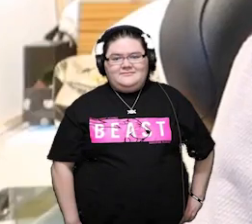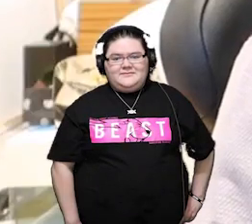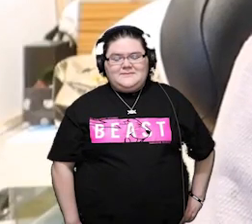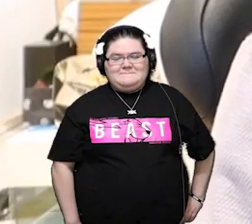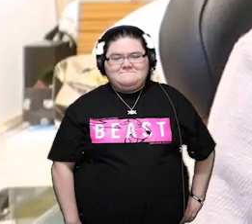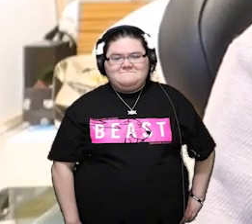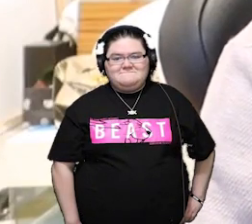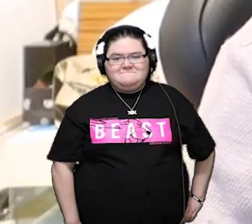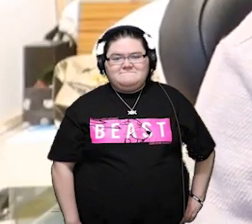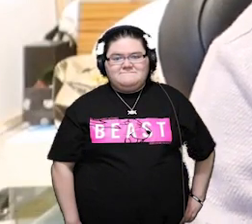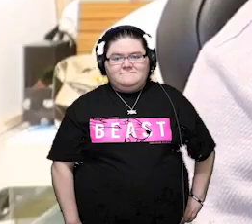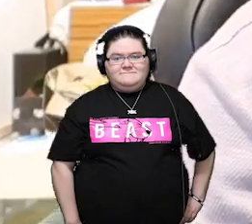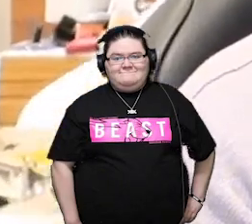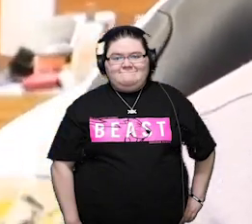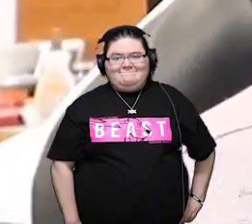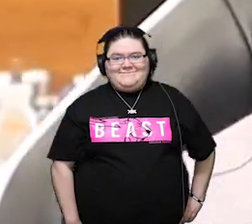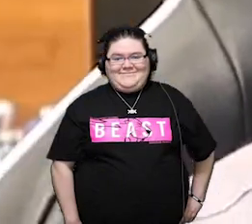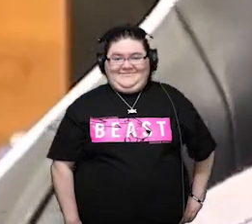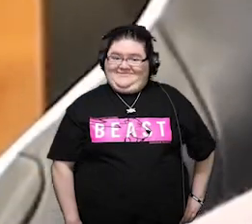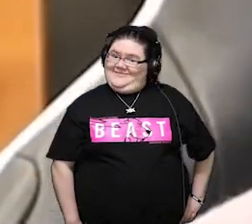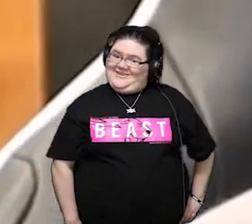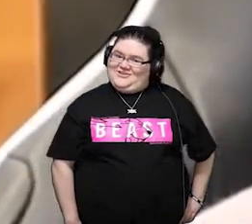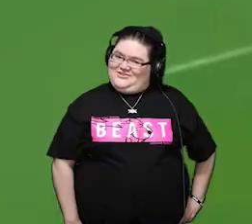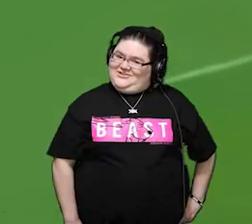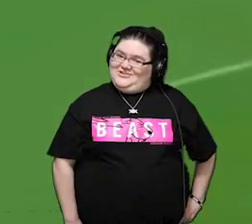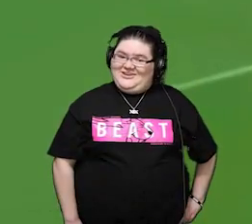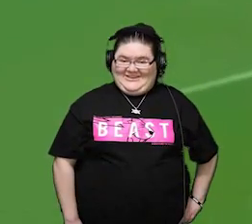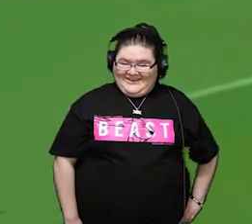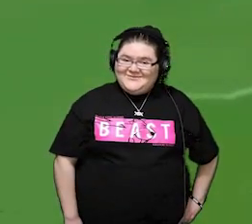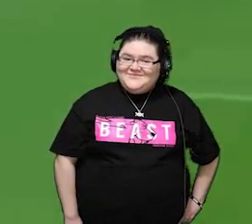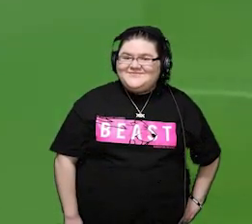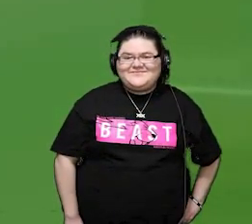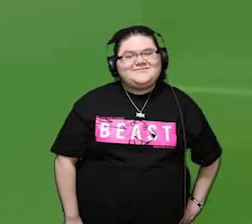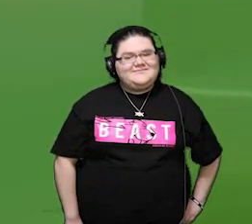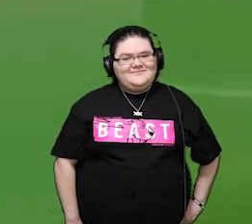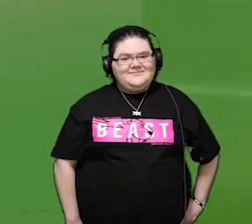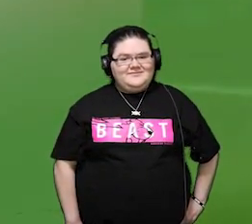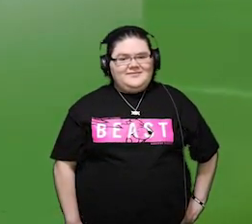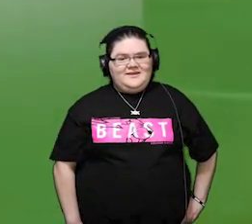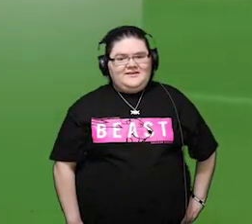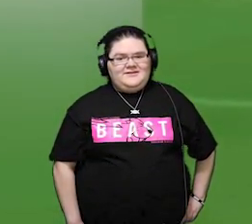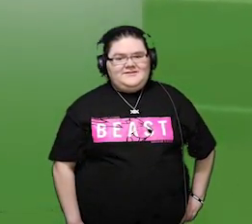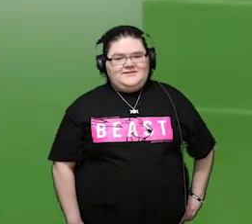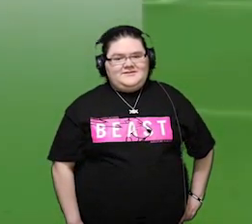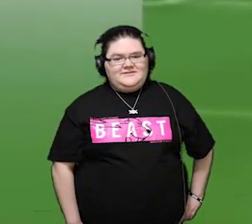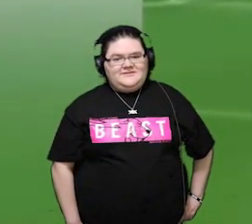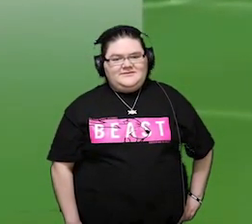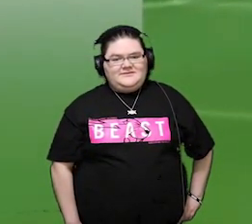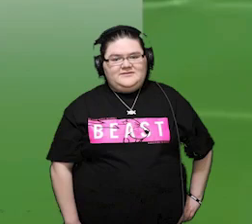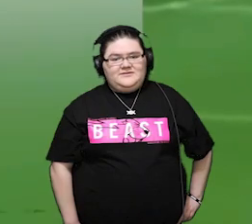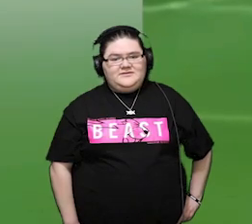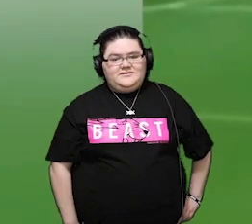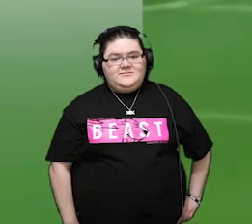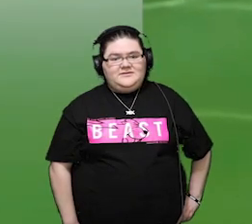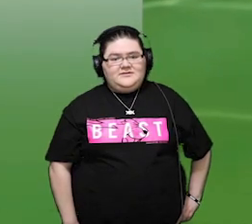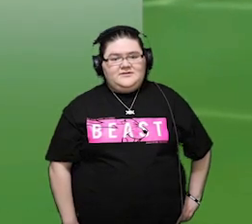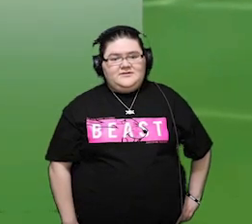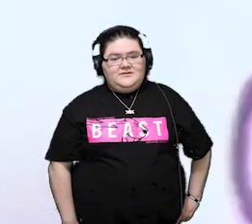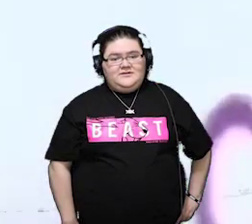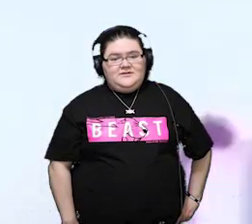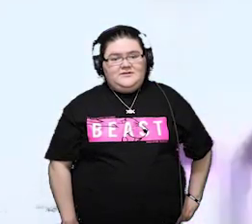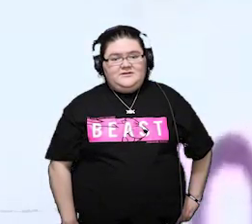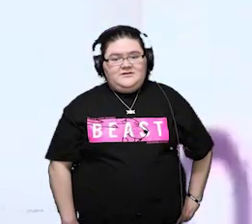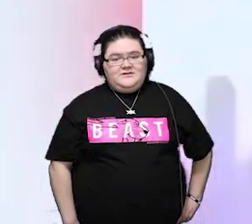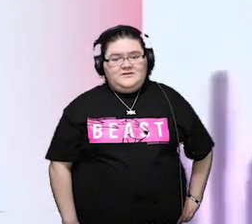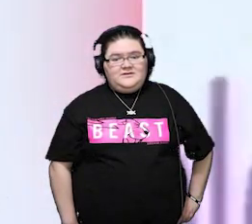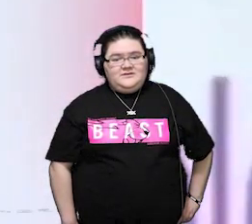Wait, where's his? Oh. Oh. Here as JJ? Johnny kicks towards the goal, and oh my god, Singh makes a fantastic save.